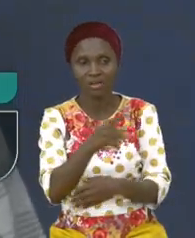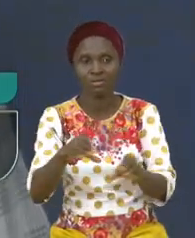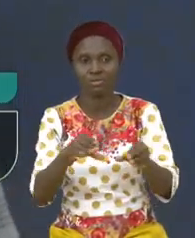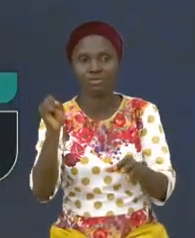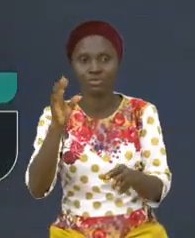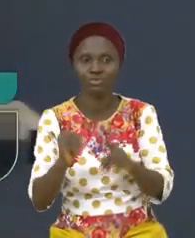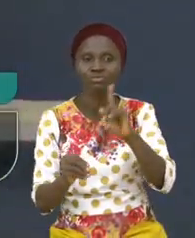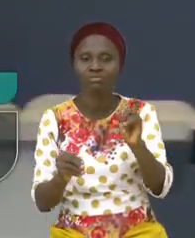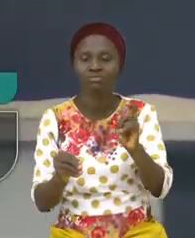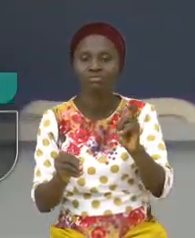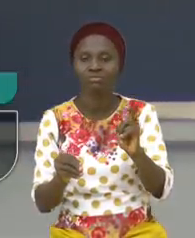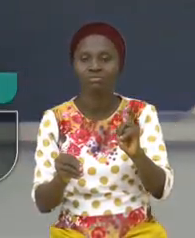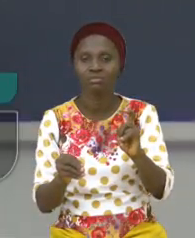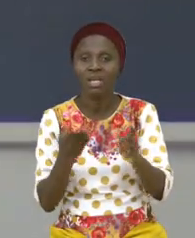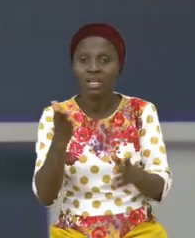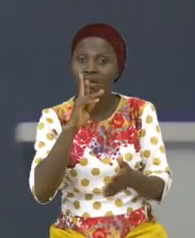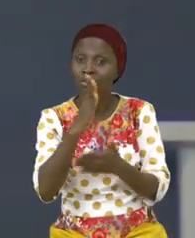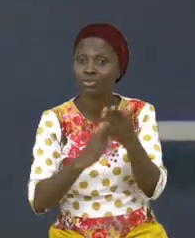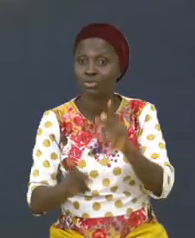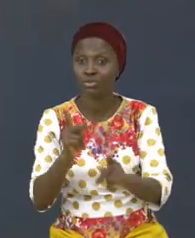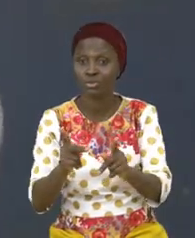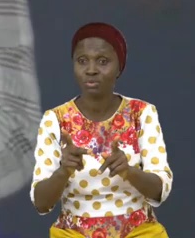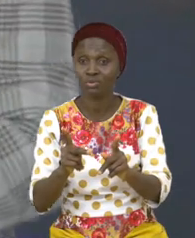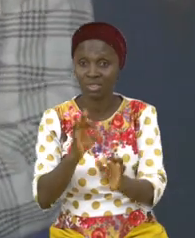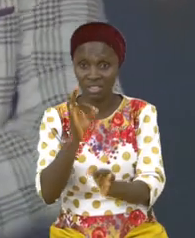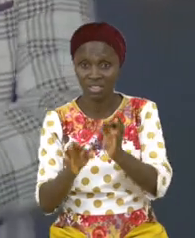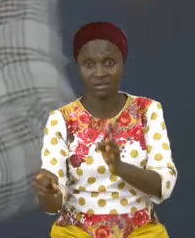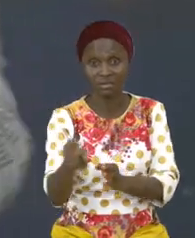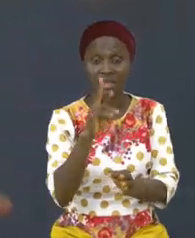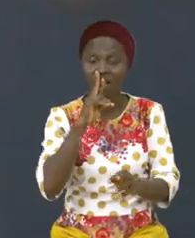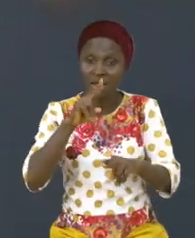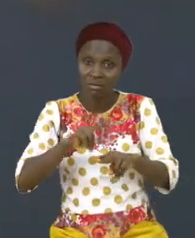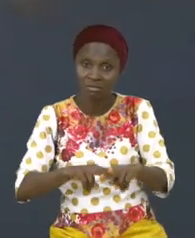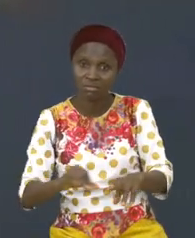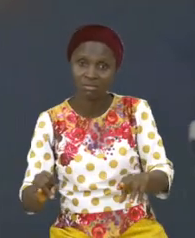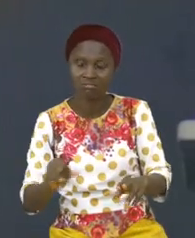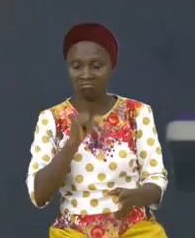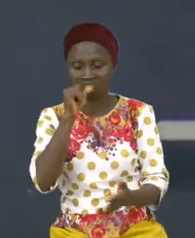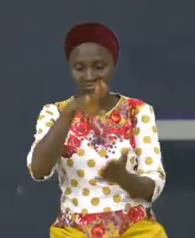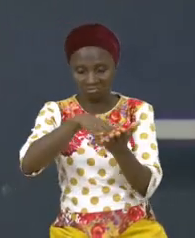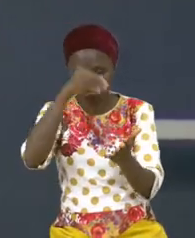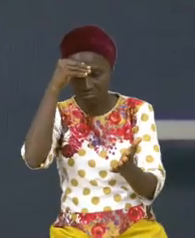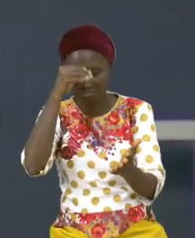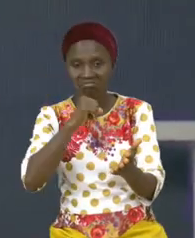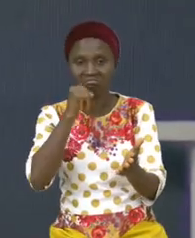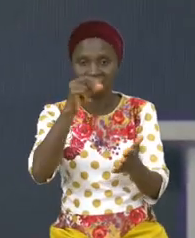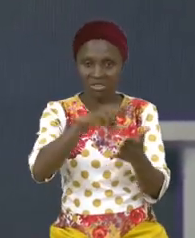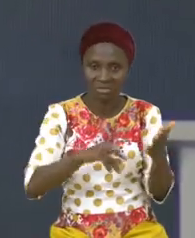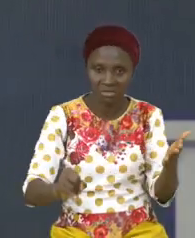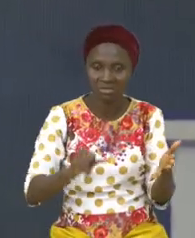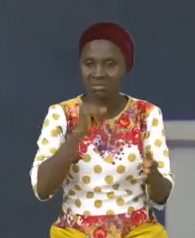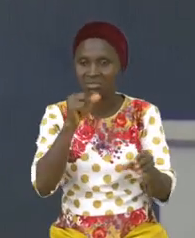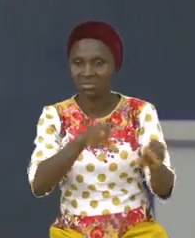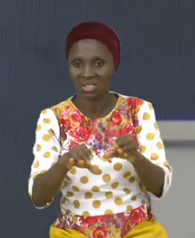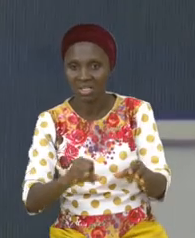are people, if they're sitting down, they're not reading, they're not acting, they're